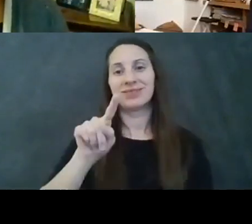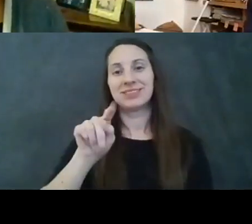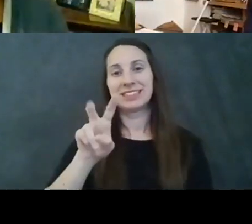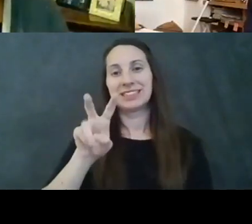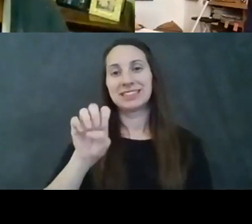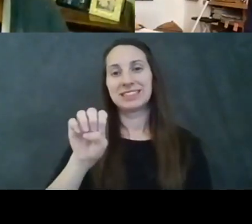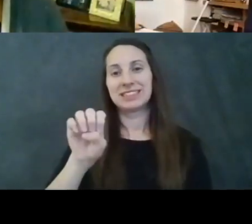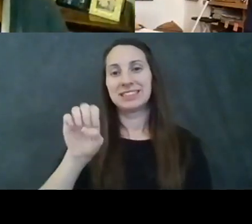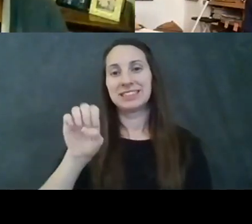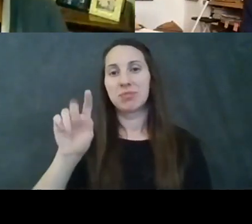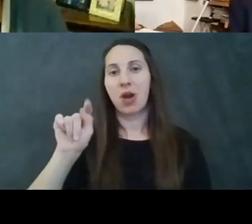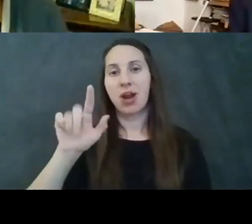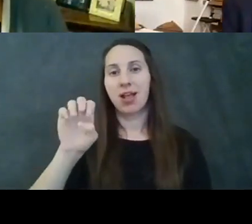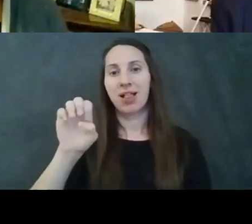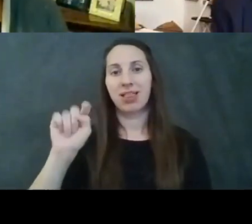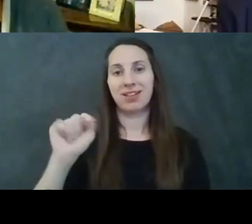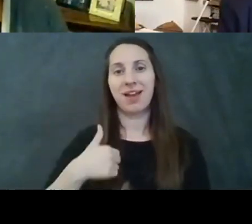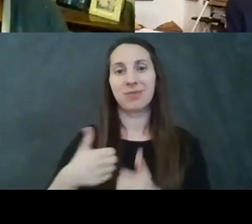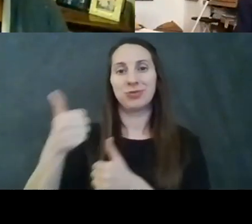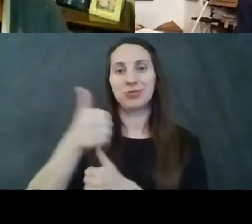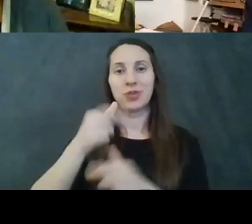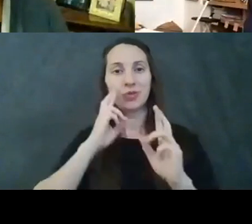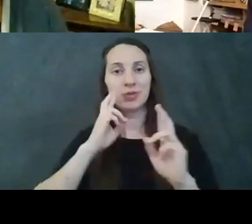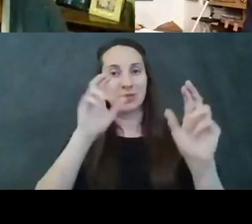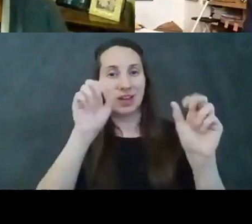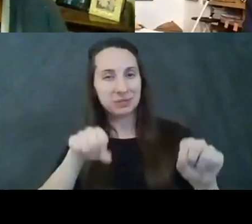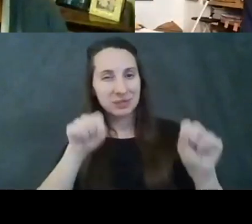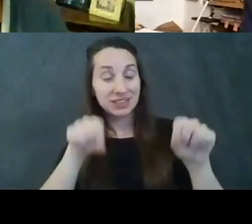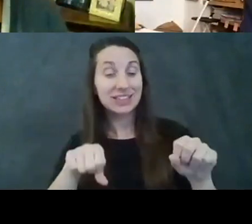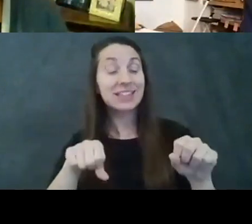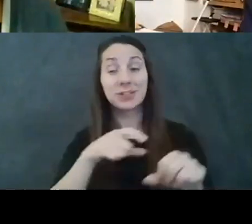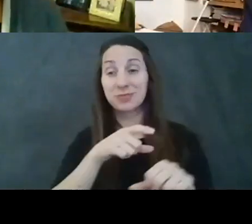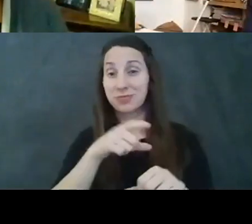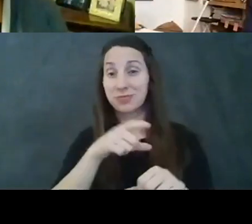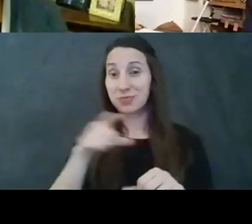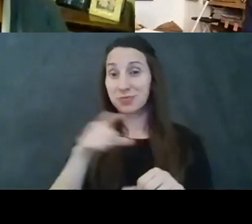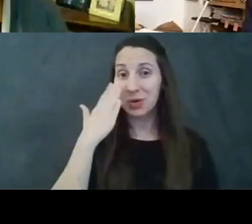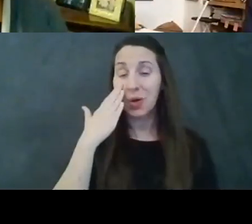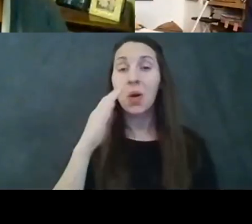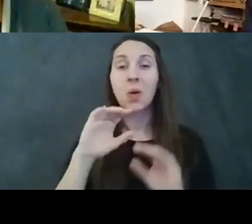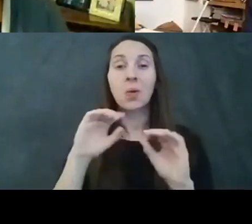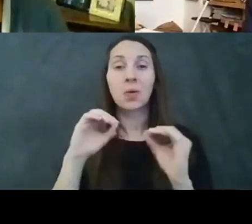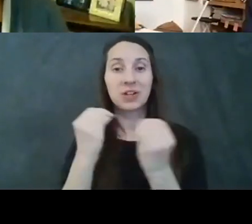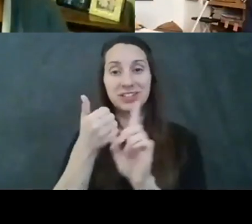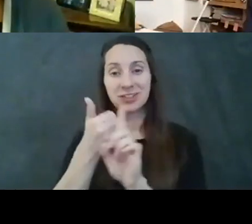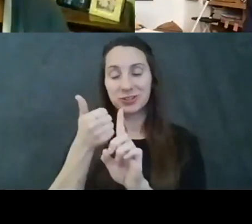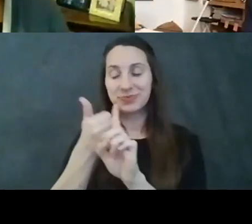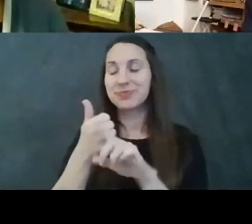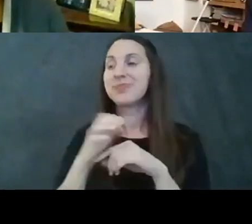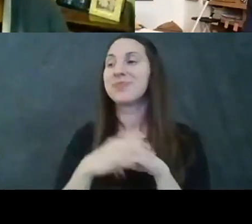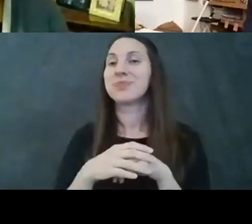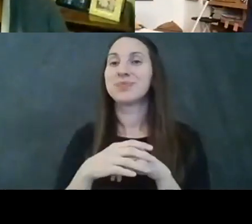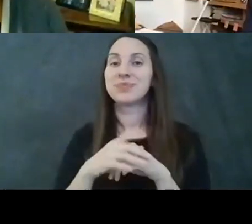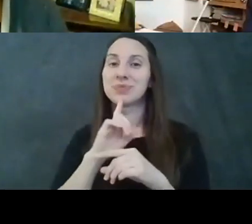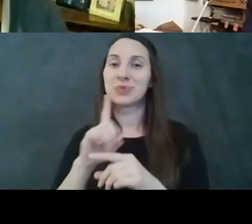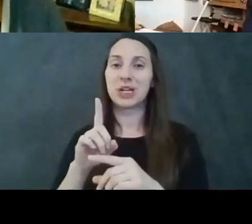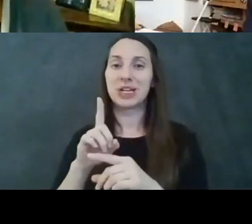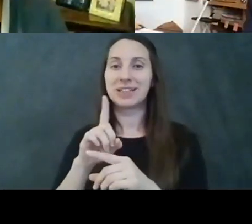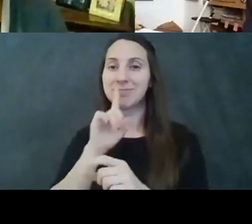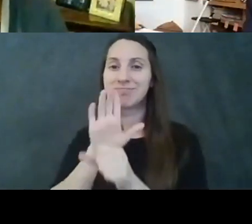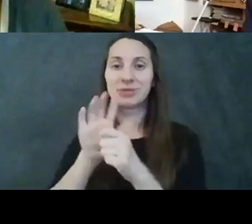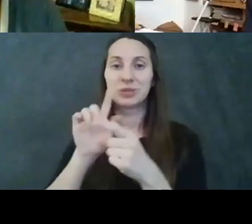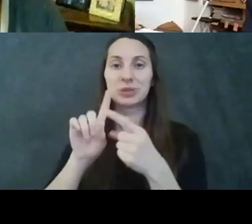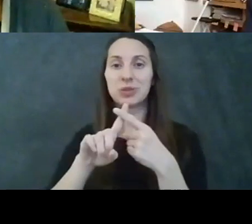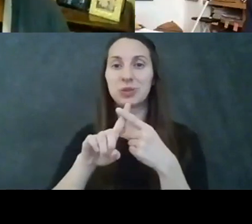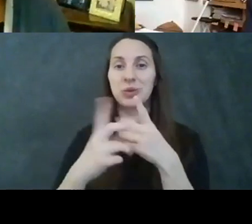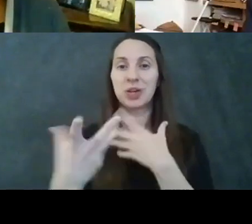of Respectability. Respectability, as I hope you know, is an organization that is devoted to disability inclusion.